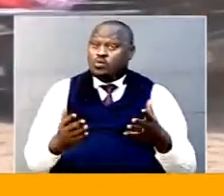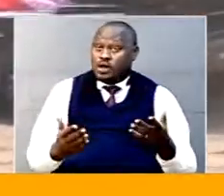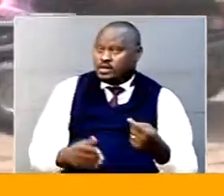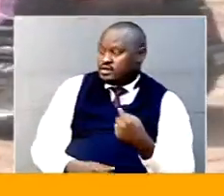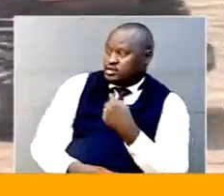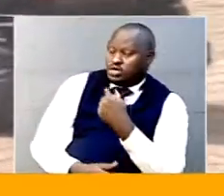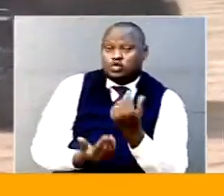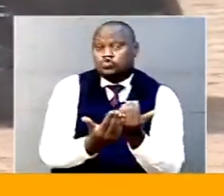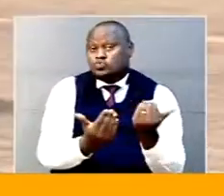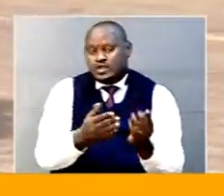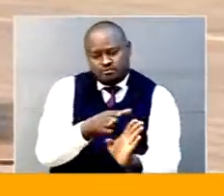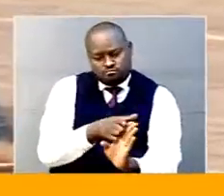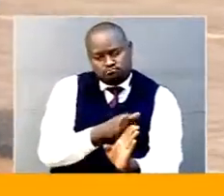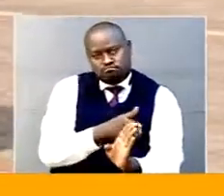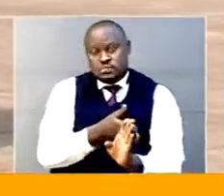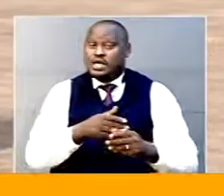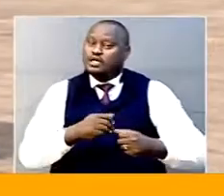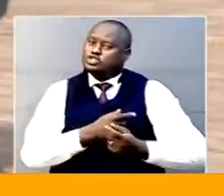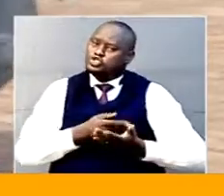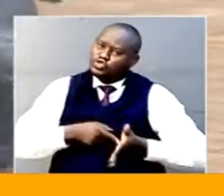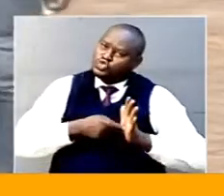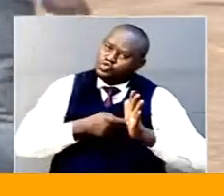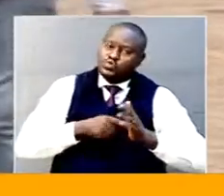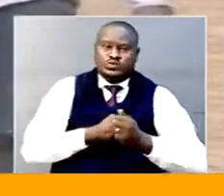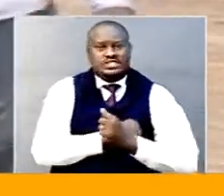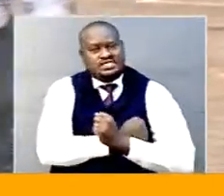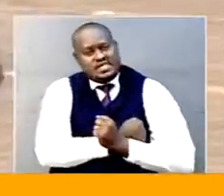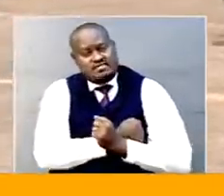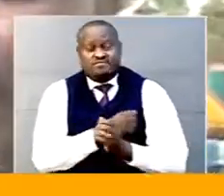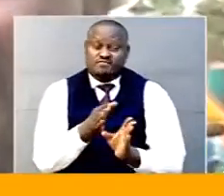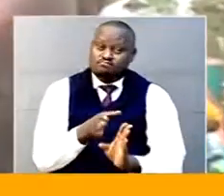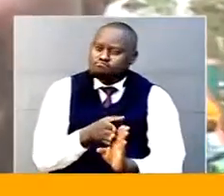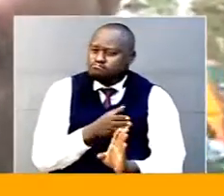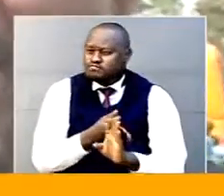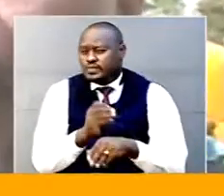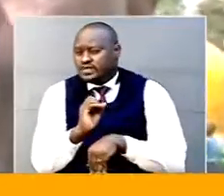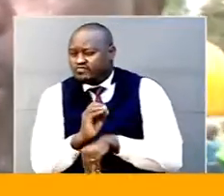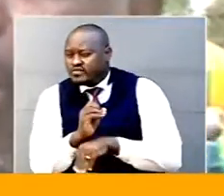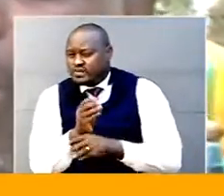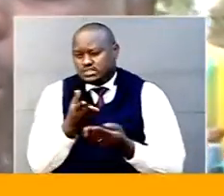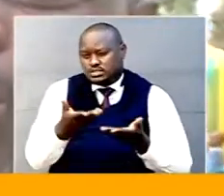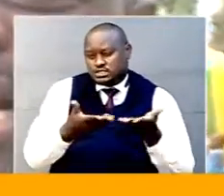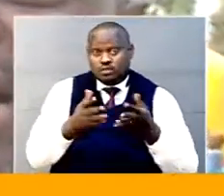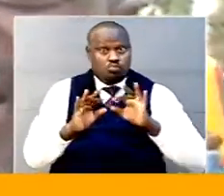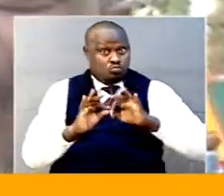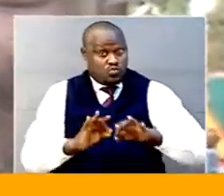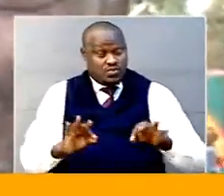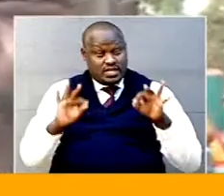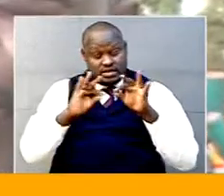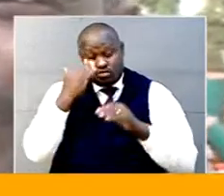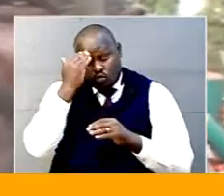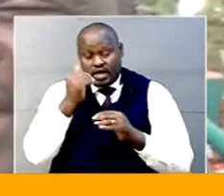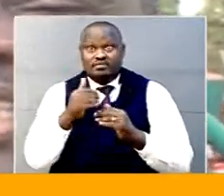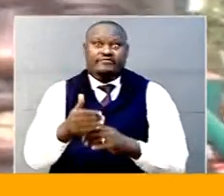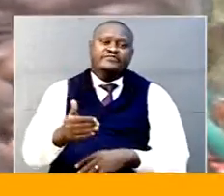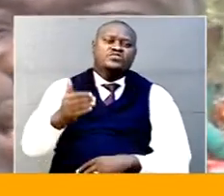tubalaga omukwano bwe tubalaga ne tubabuulirira ebirungi tubanga tubayamba nako okubalaga ekkubo